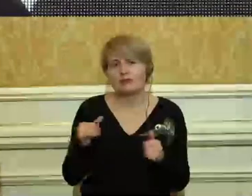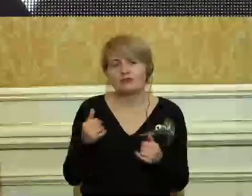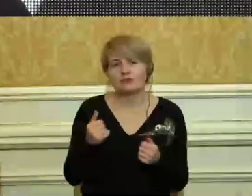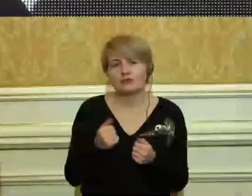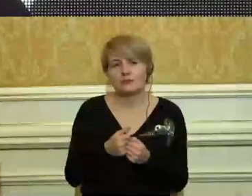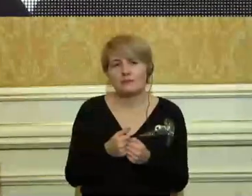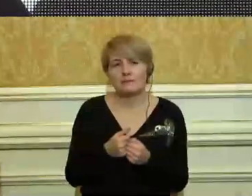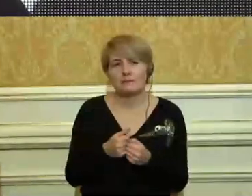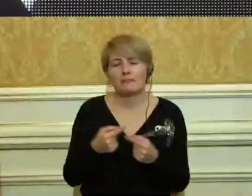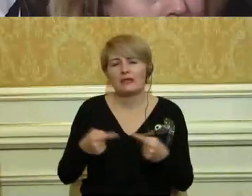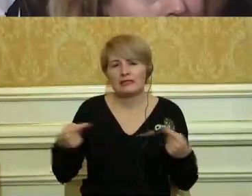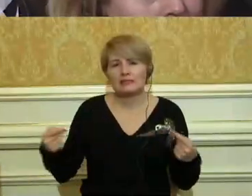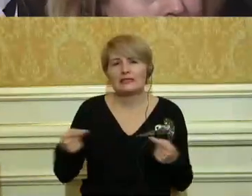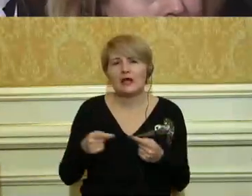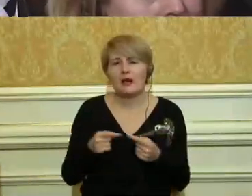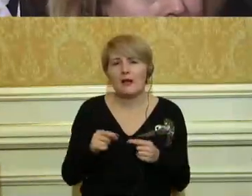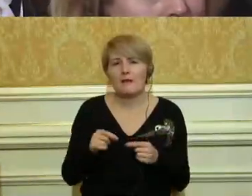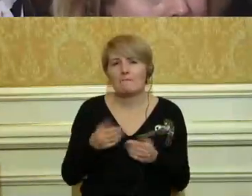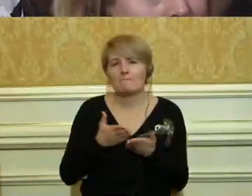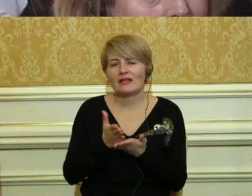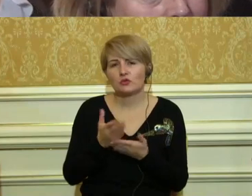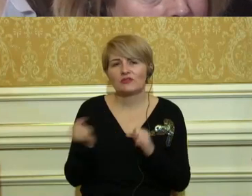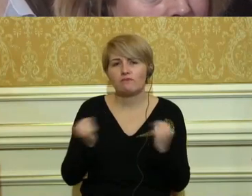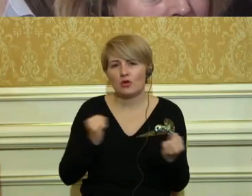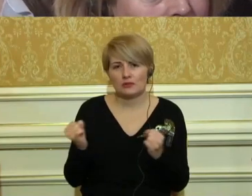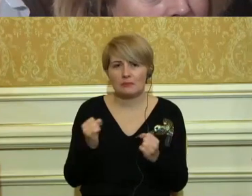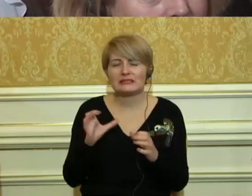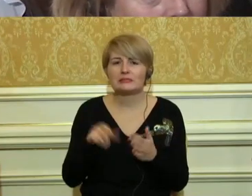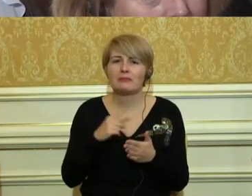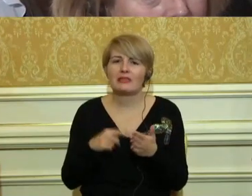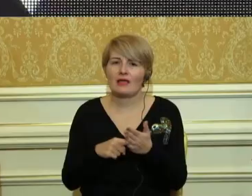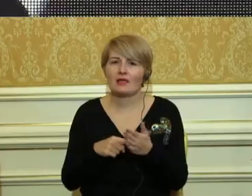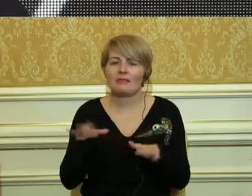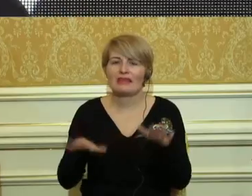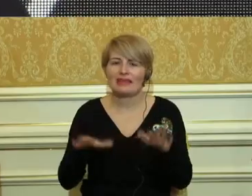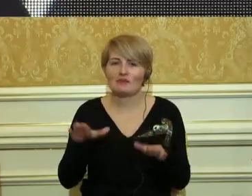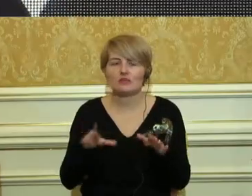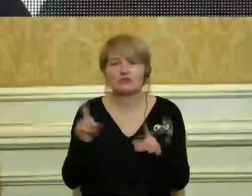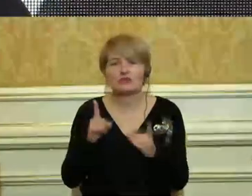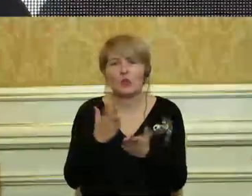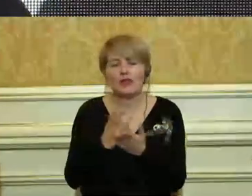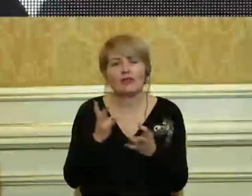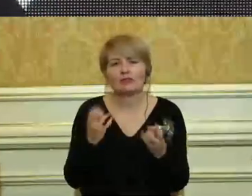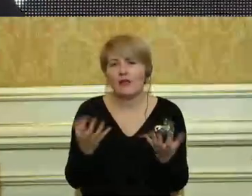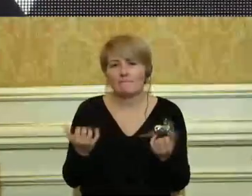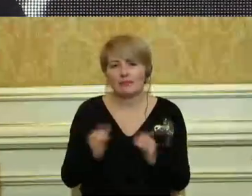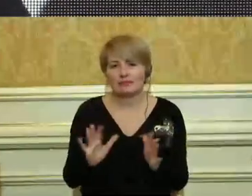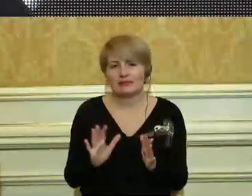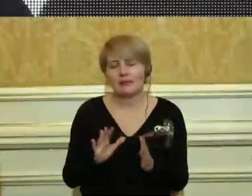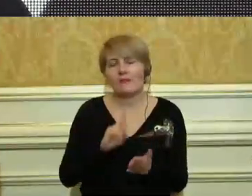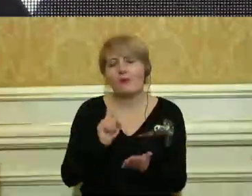with this inequality issues, which is not actually sustainable. They might be kind of